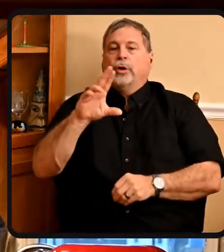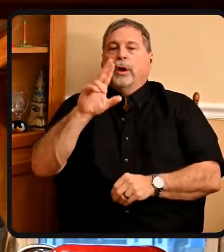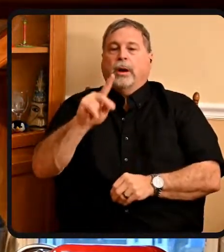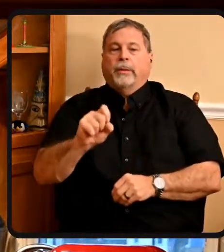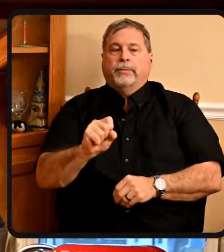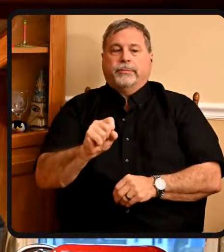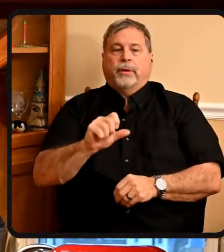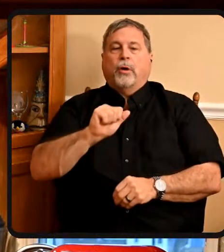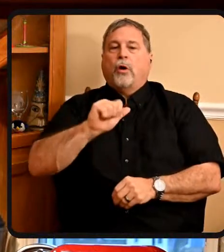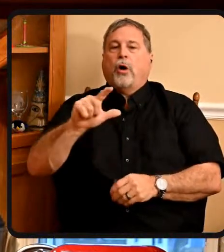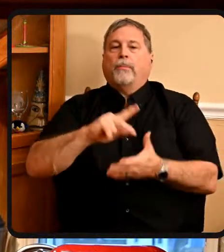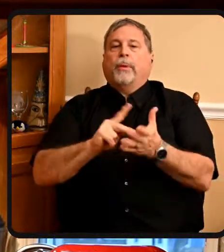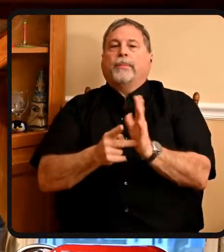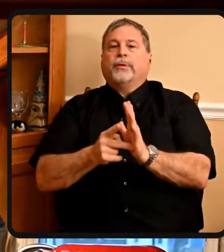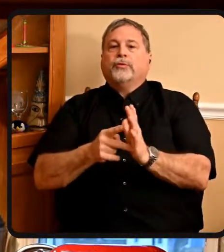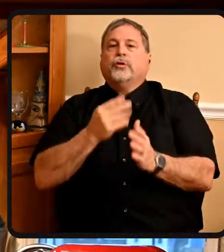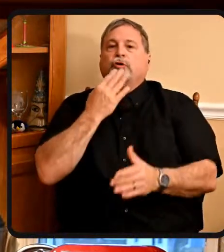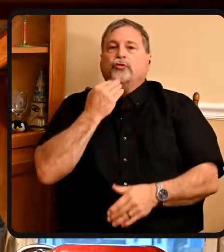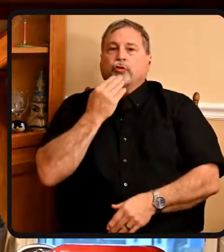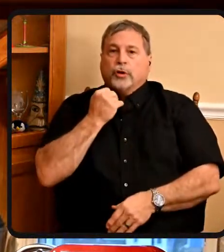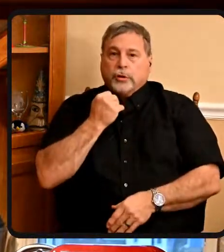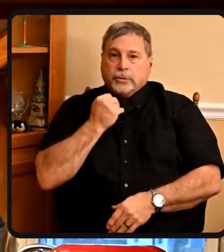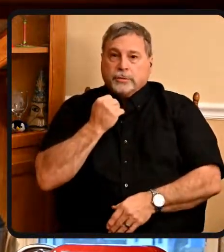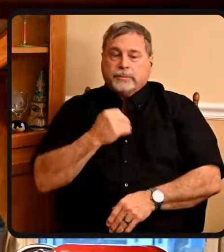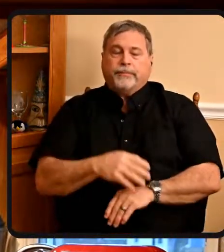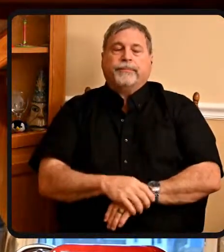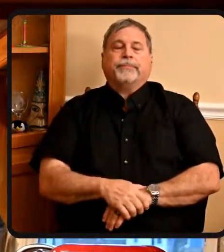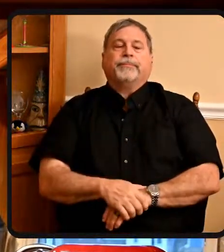add 2 cups of just all-purpose sugar.